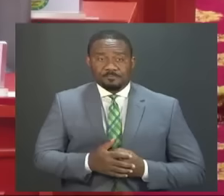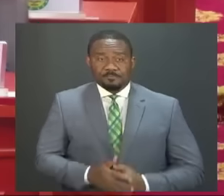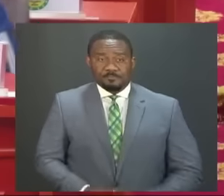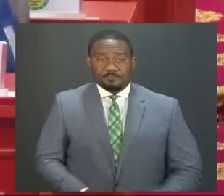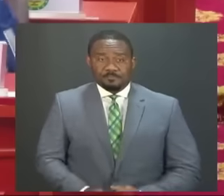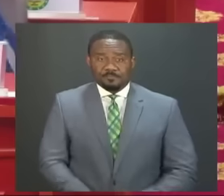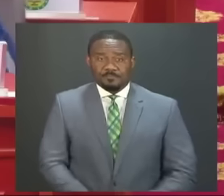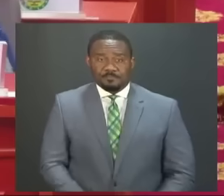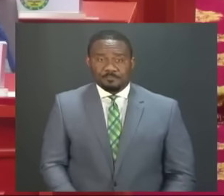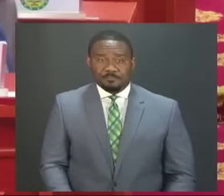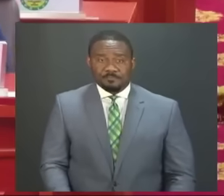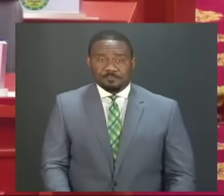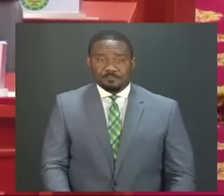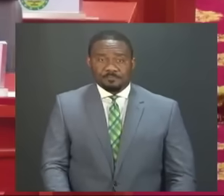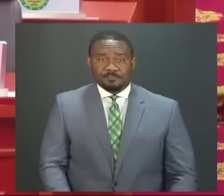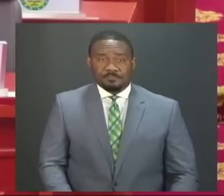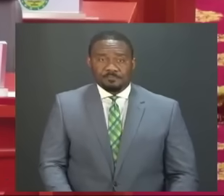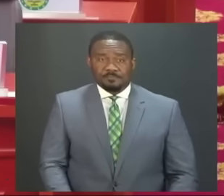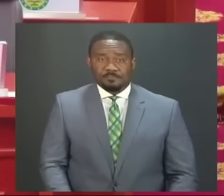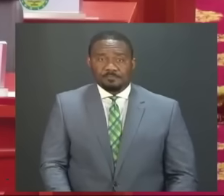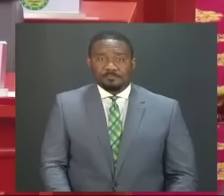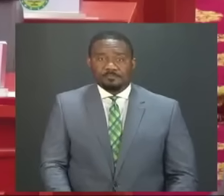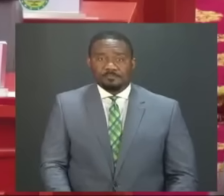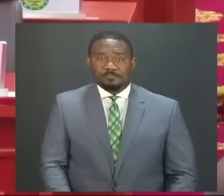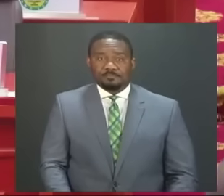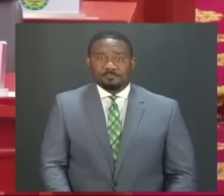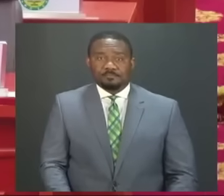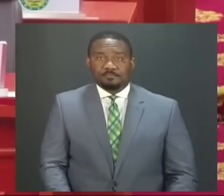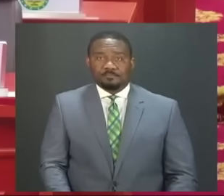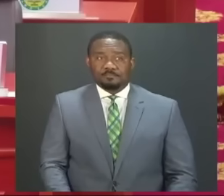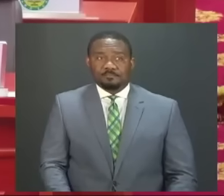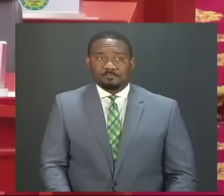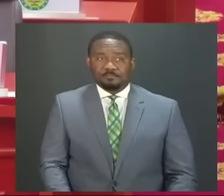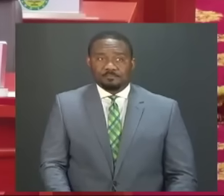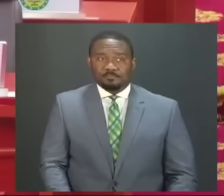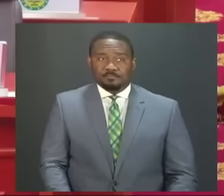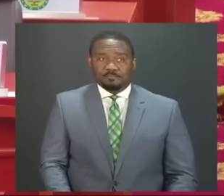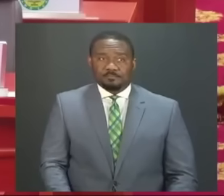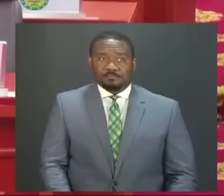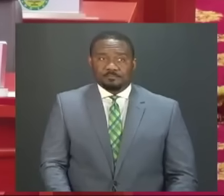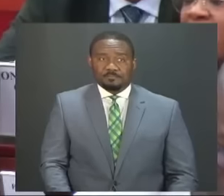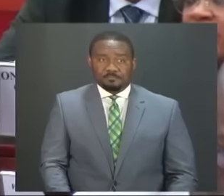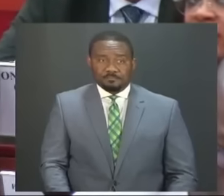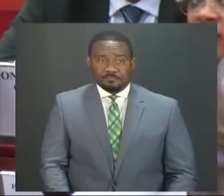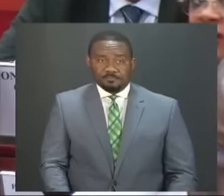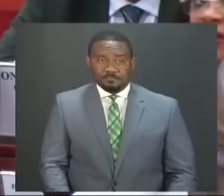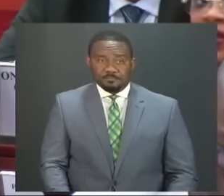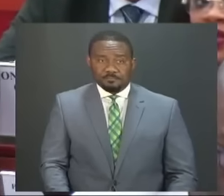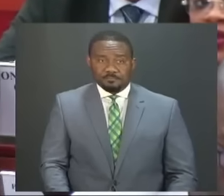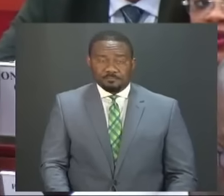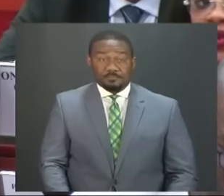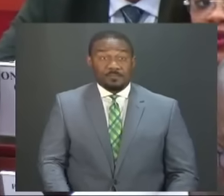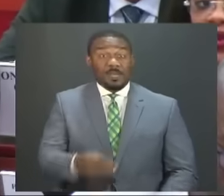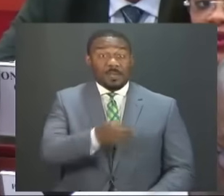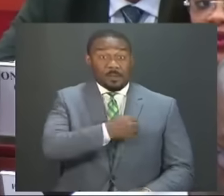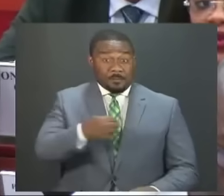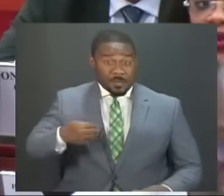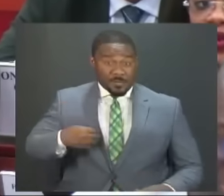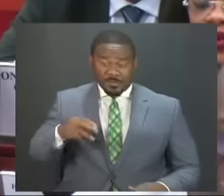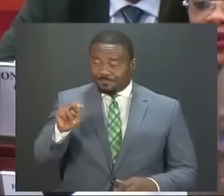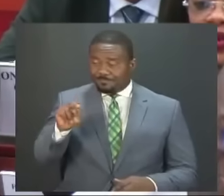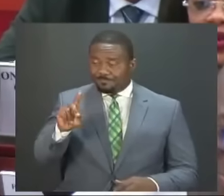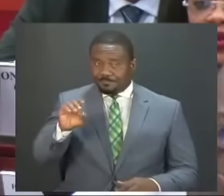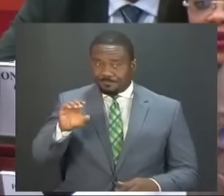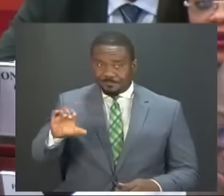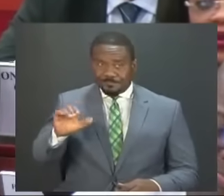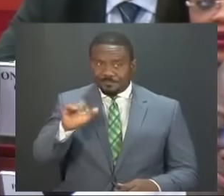Speaker, the accusation is that members on this side were